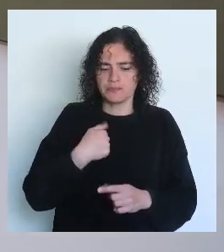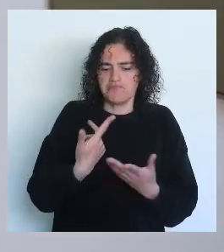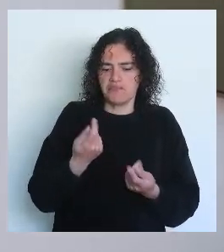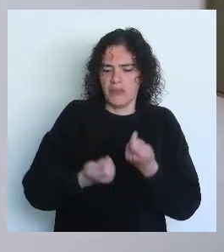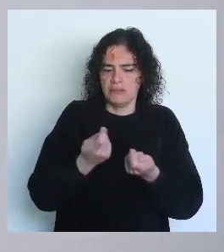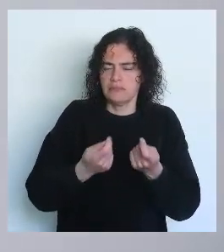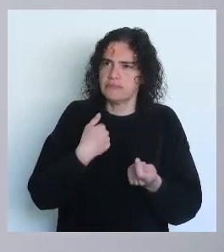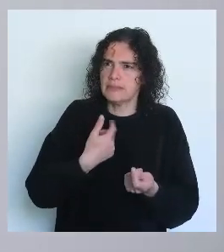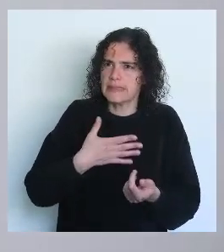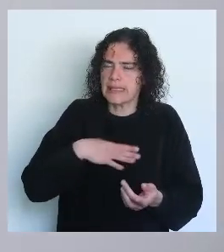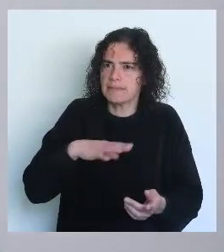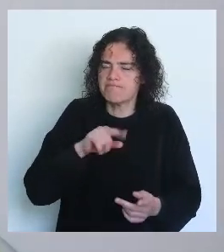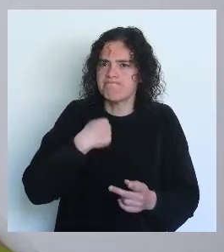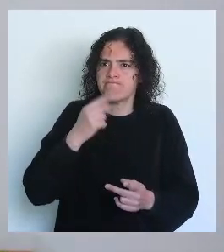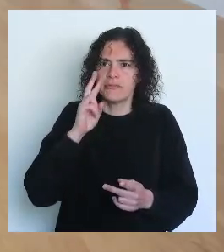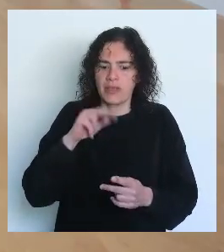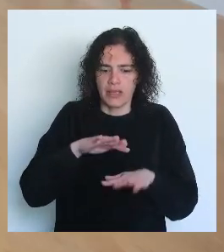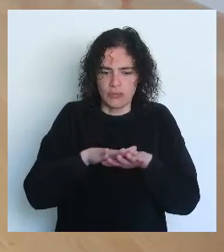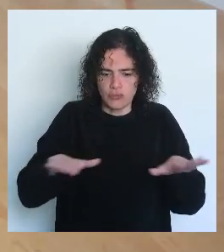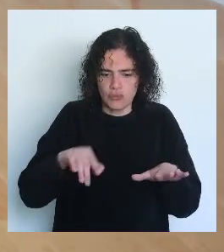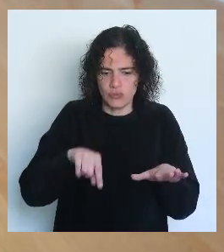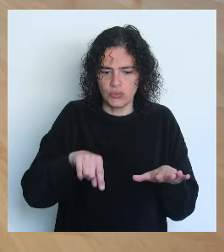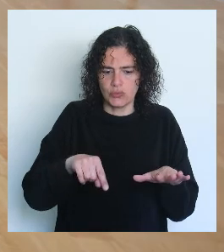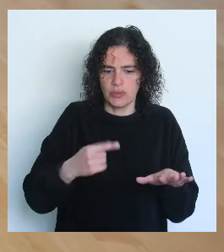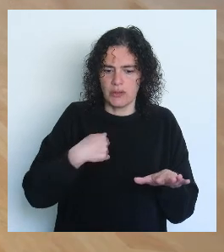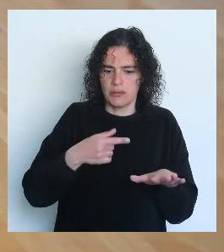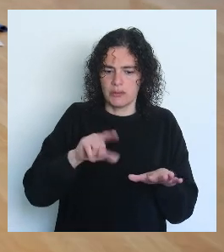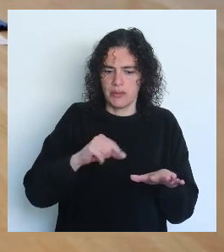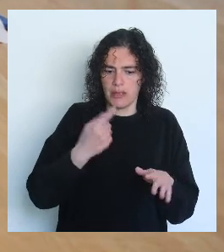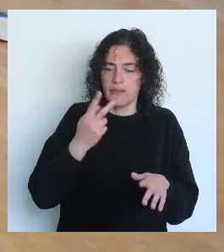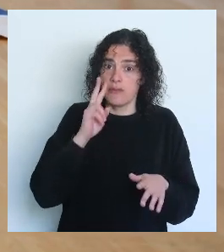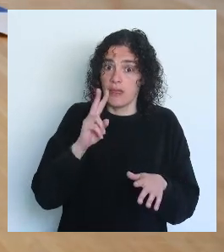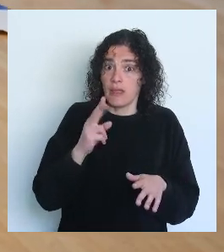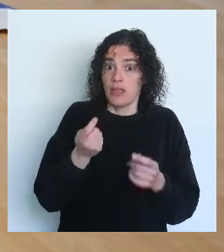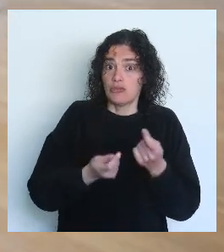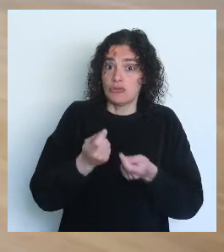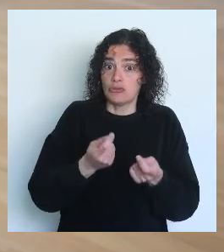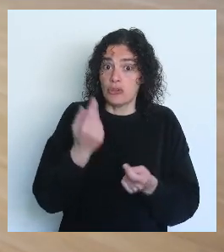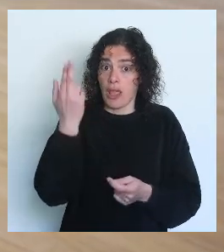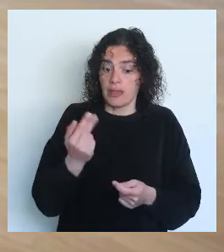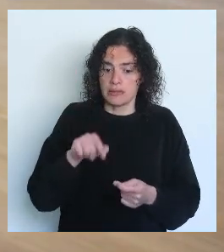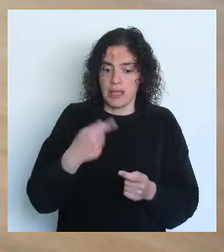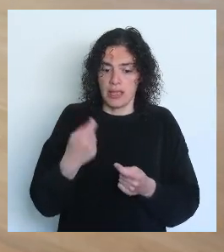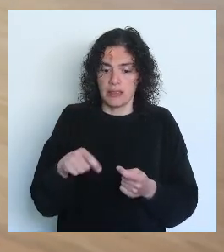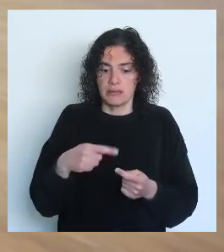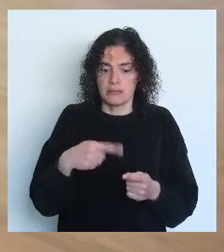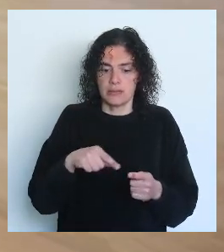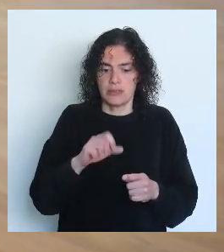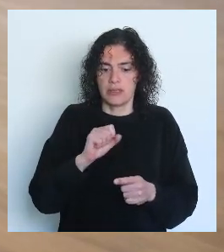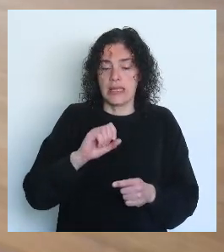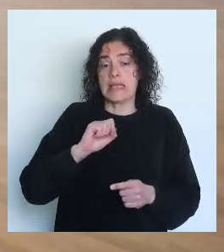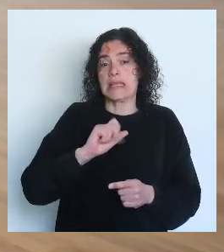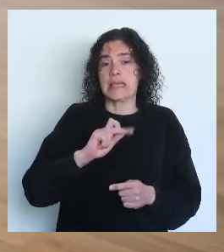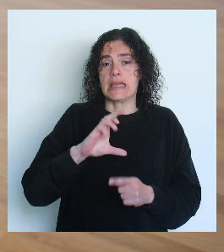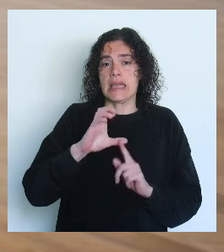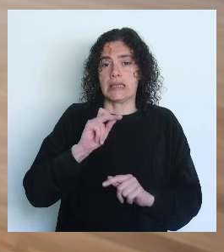painting. I would be almost tempted to look at the stain on our floor here and look at it as a work of art, where you have, a little bit